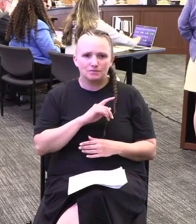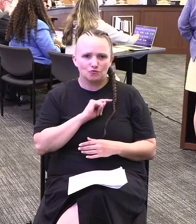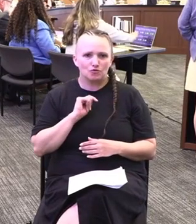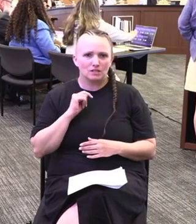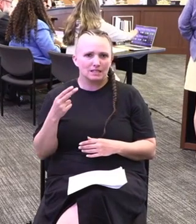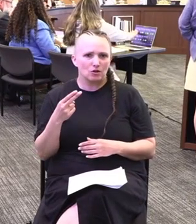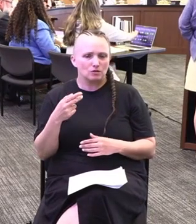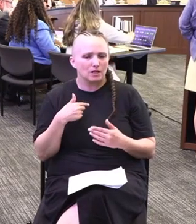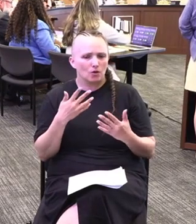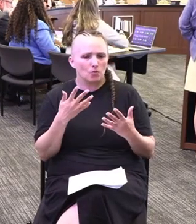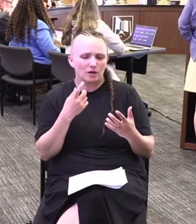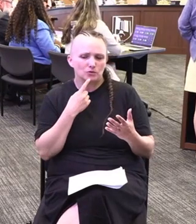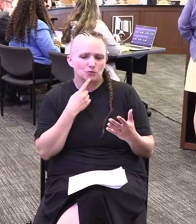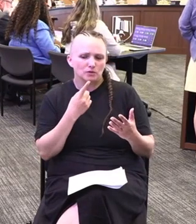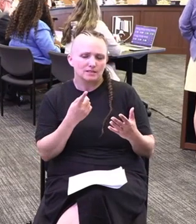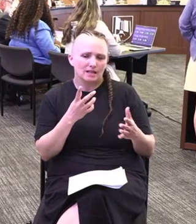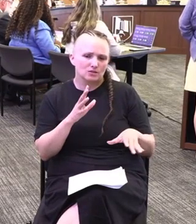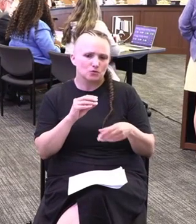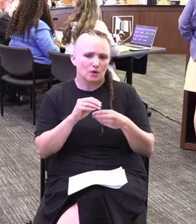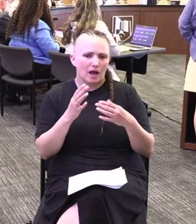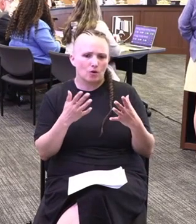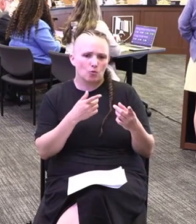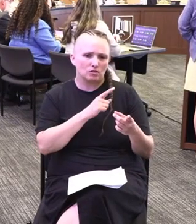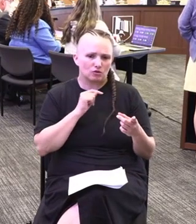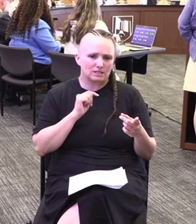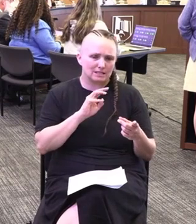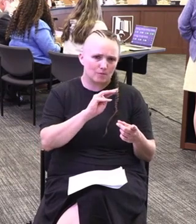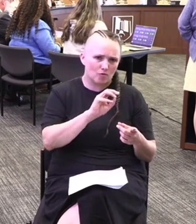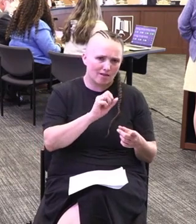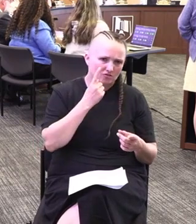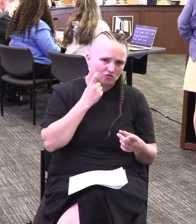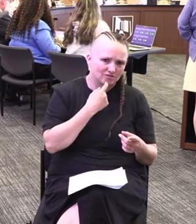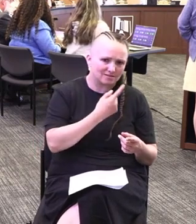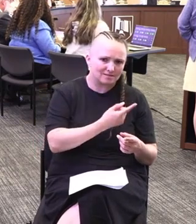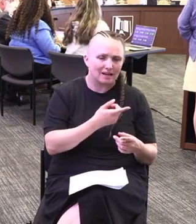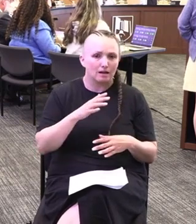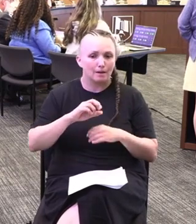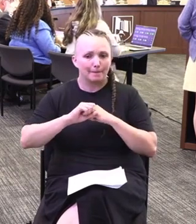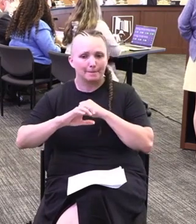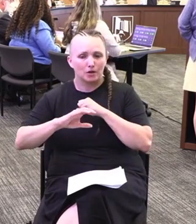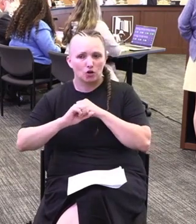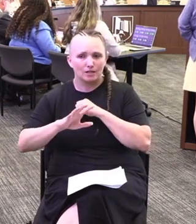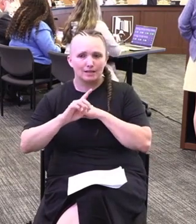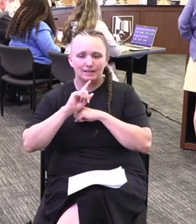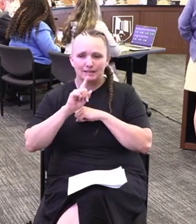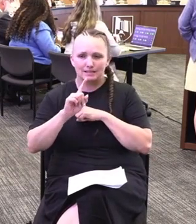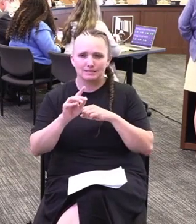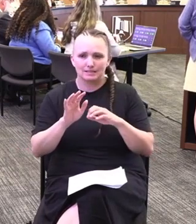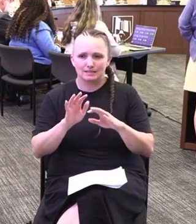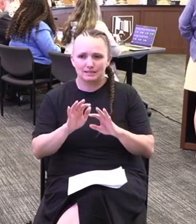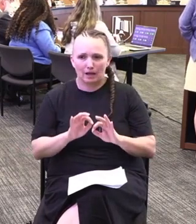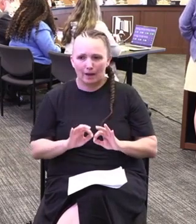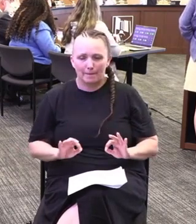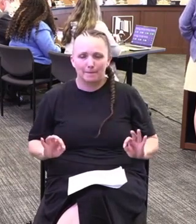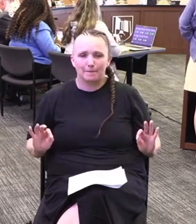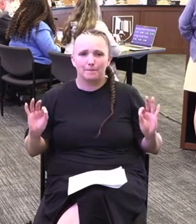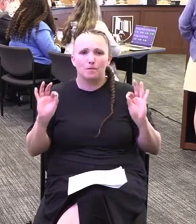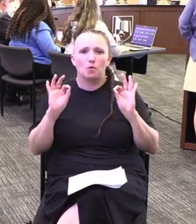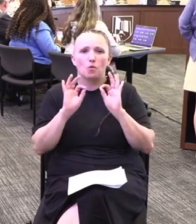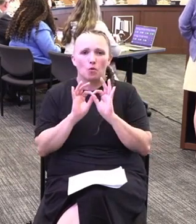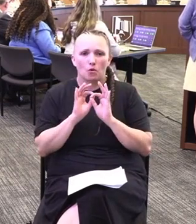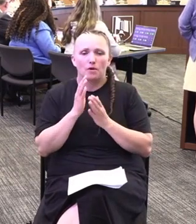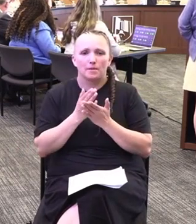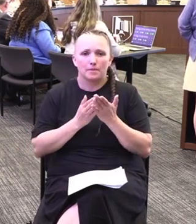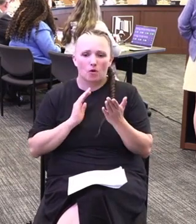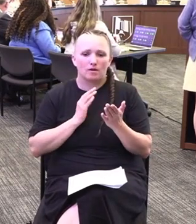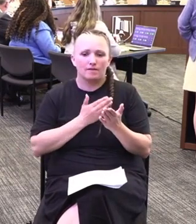have to echo Trustee Morales that marketing is a huge part of success